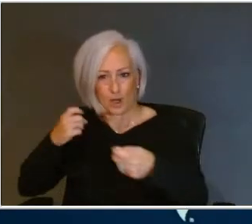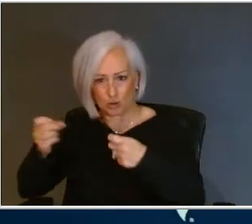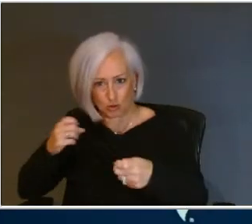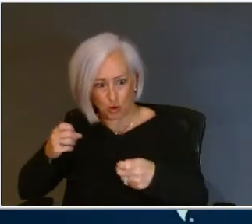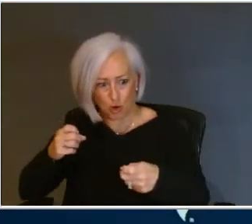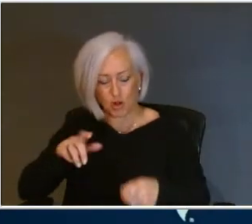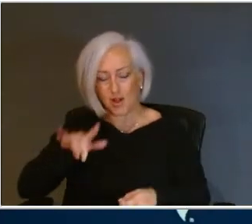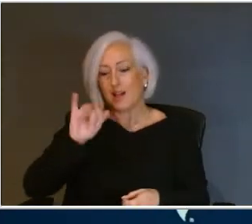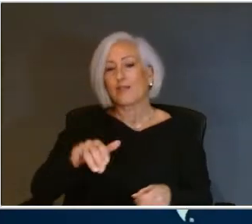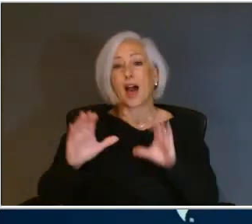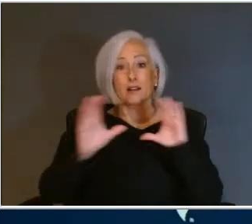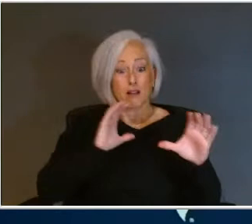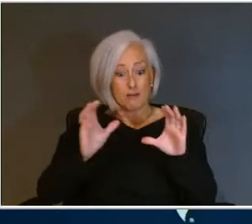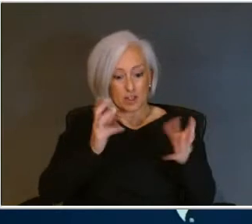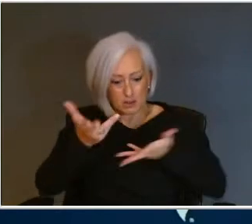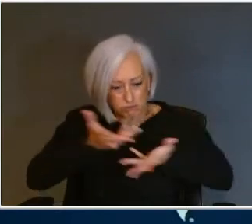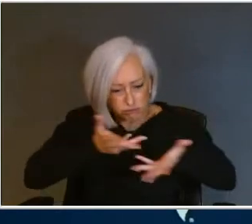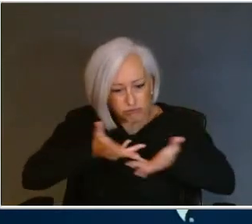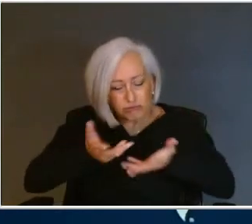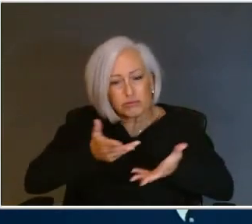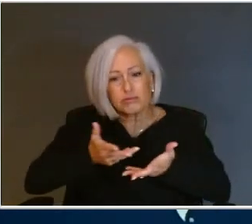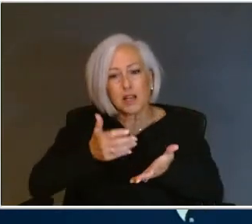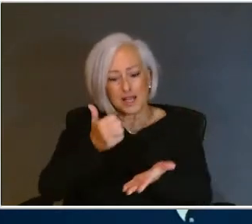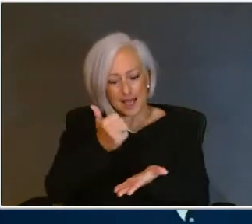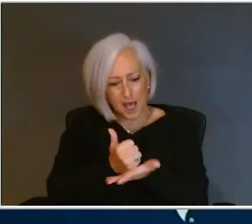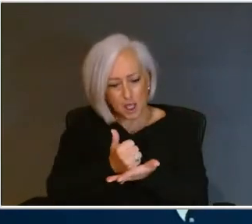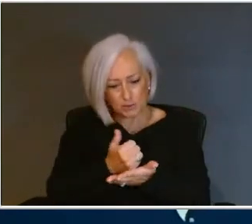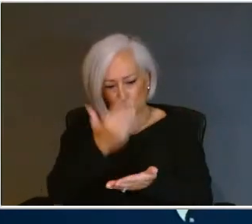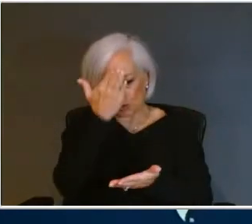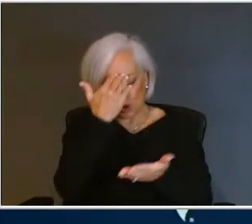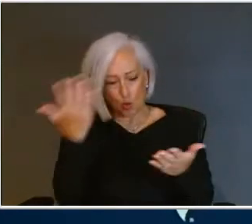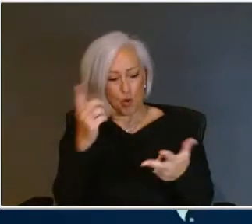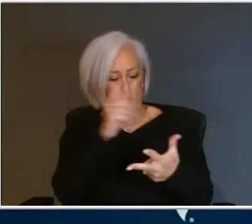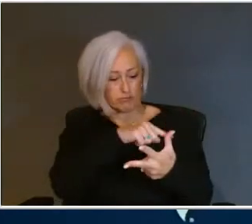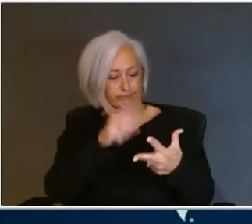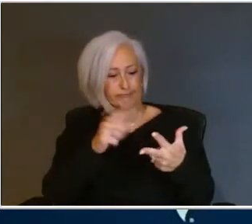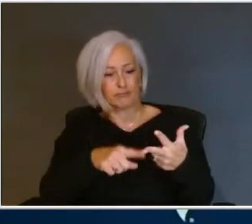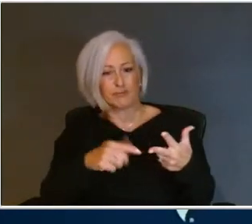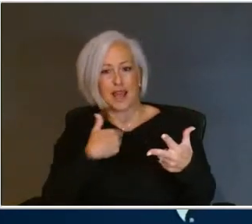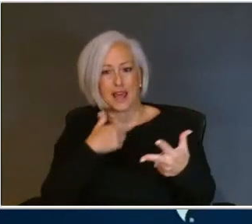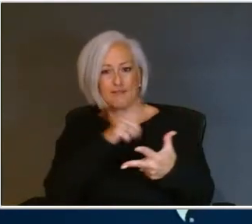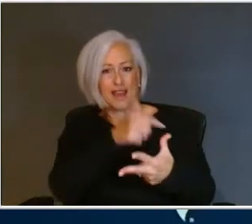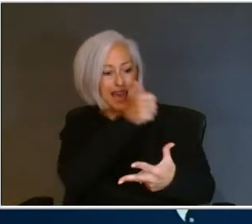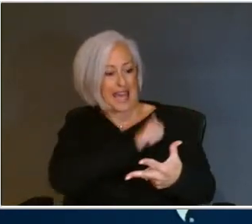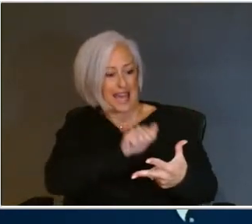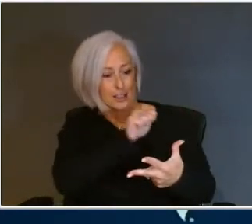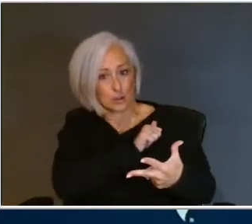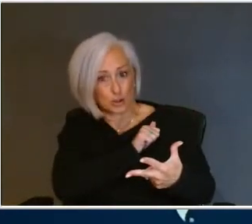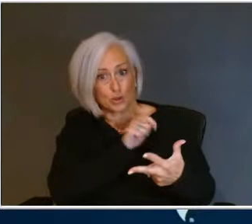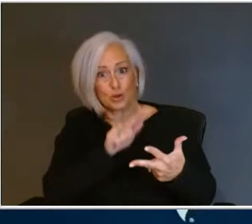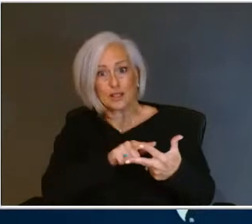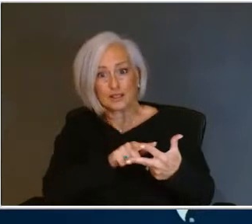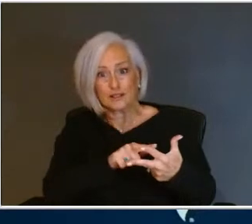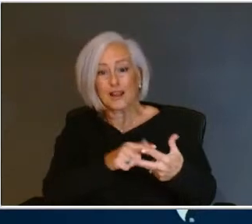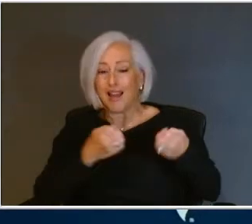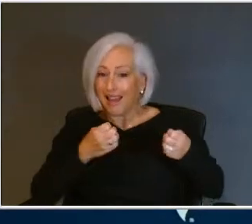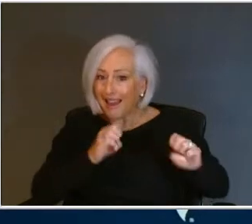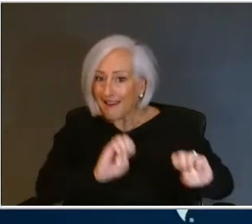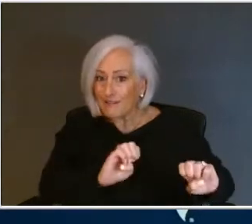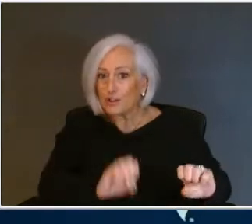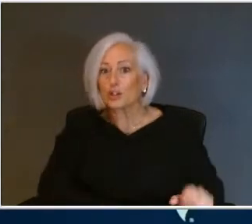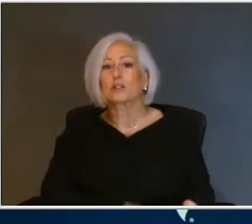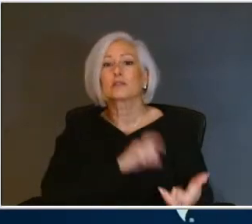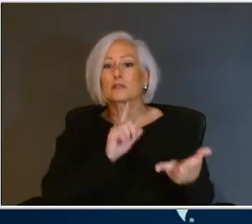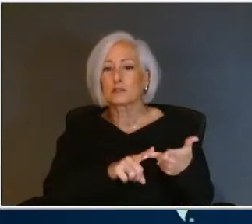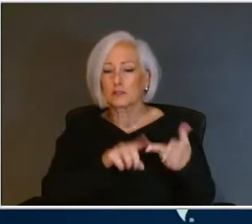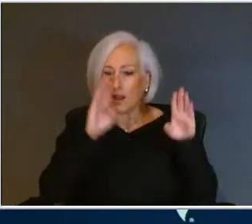down to what's in their control at all times are three things: attitude, effort, and focus. And I think you spoke to that. Of when I show up to practice,